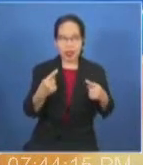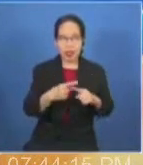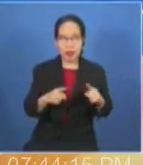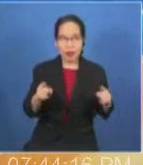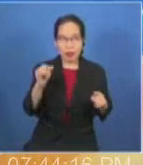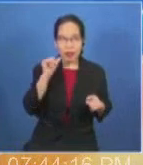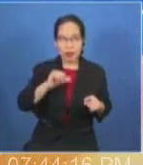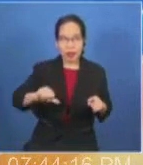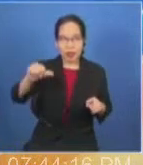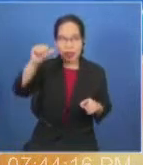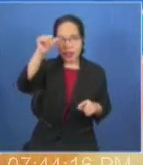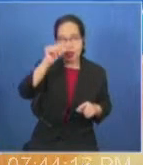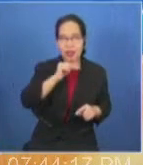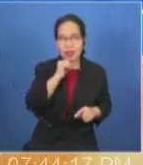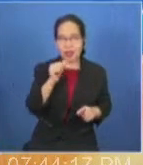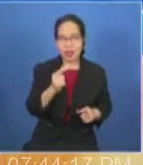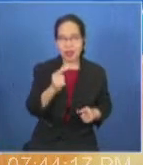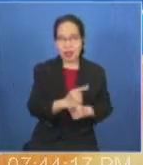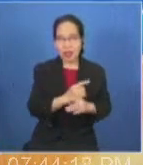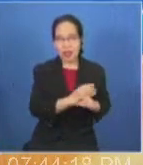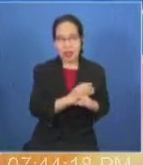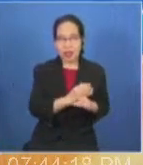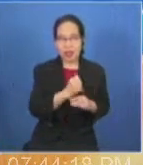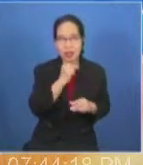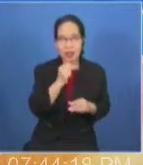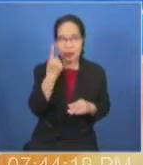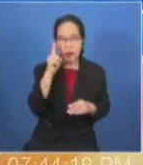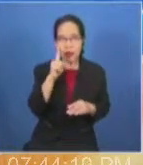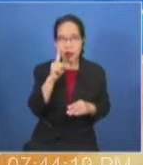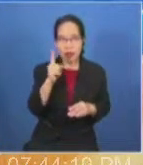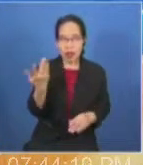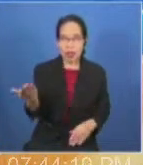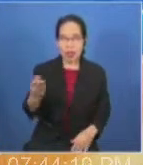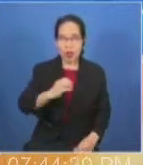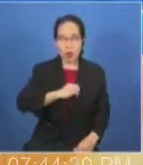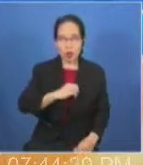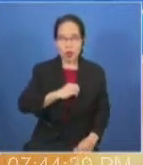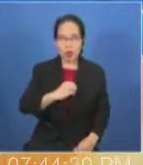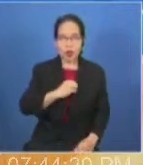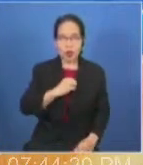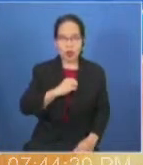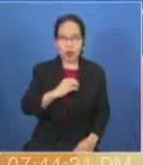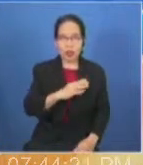5:8. But if any provide not for his own,